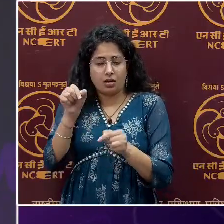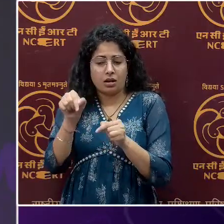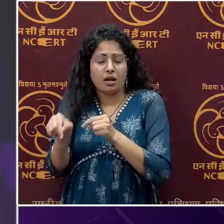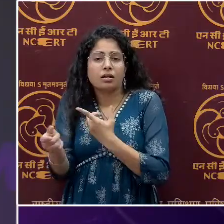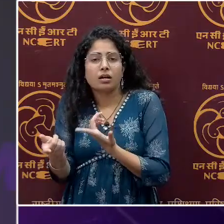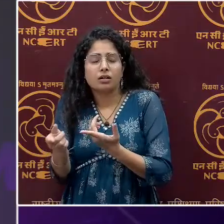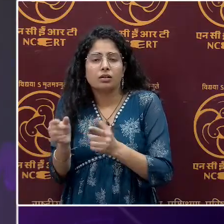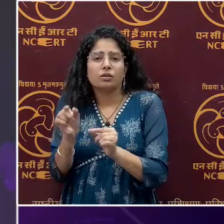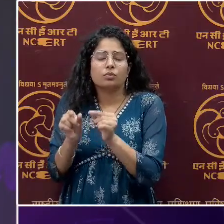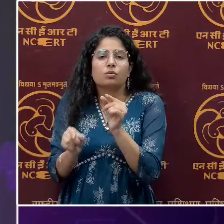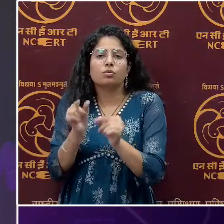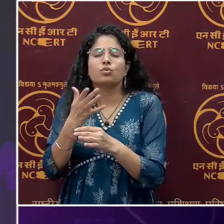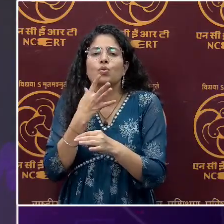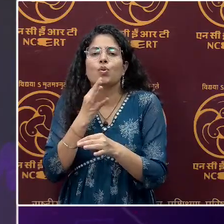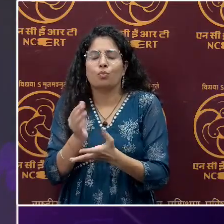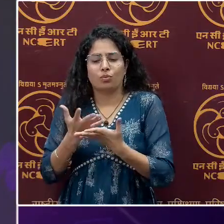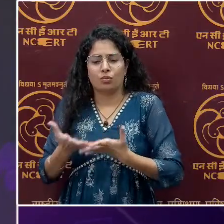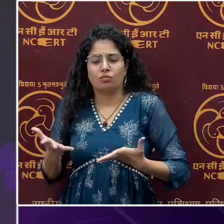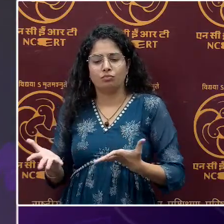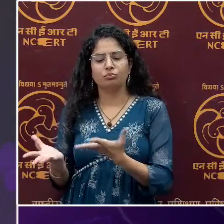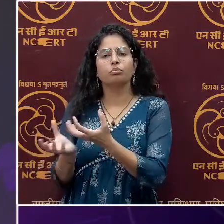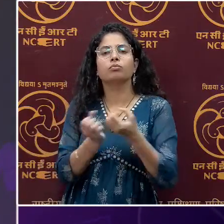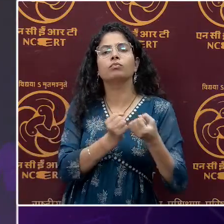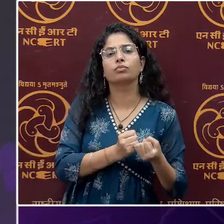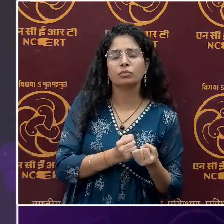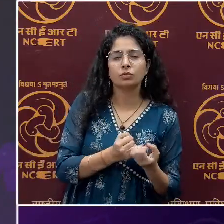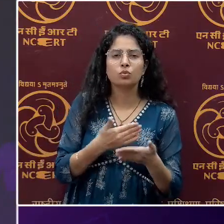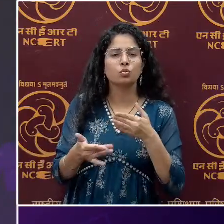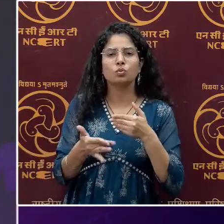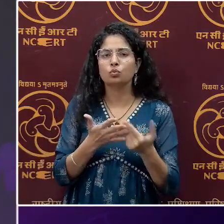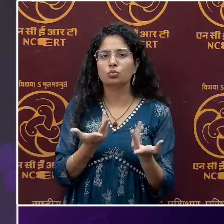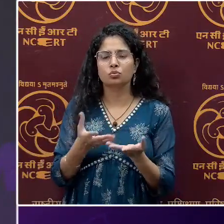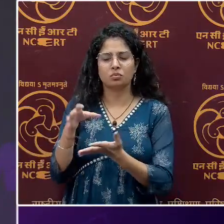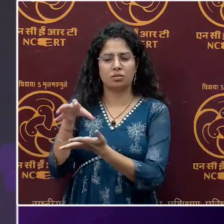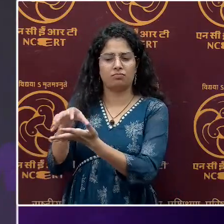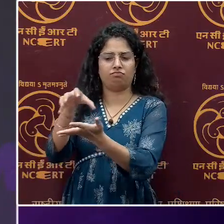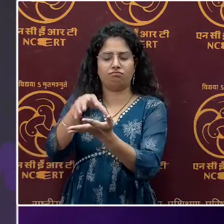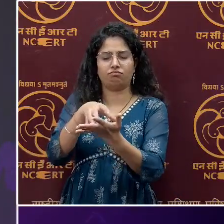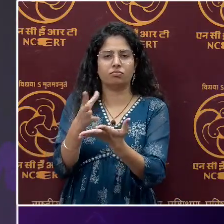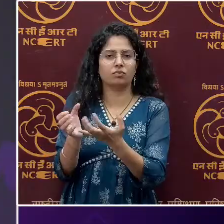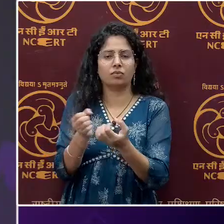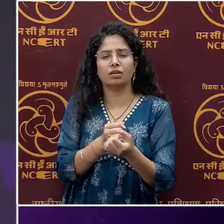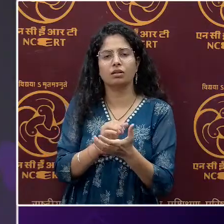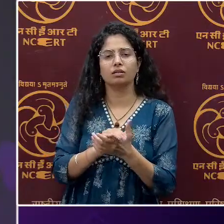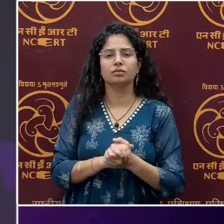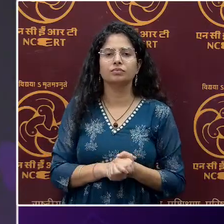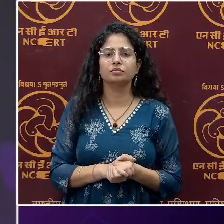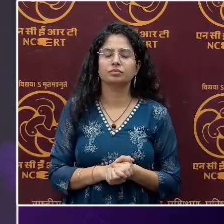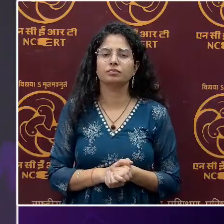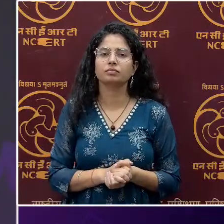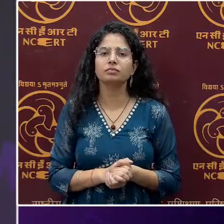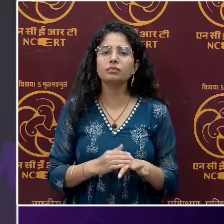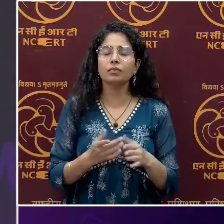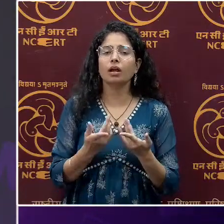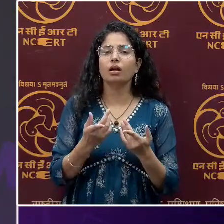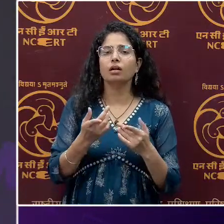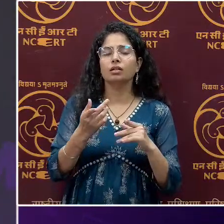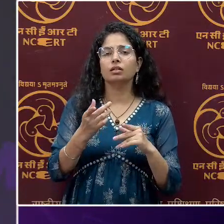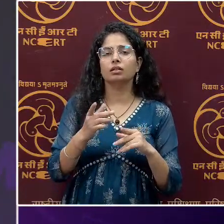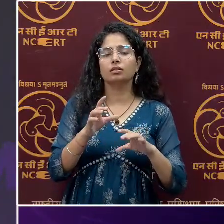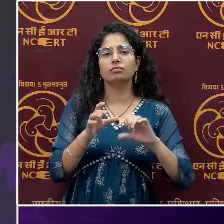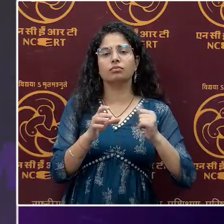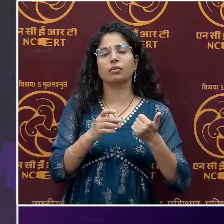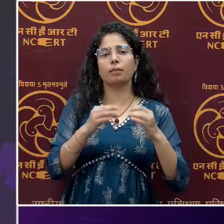and other countries that are occupied by Britain. And ma'am, those were actually Britishers who came India